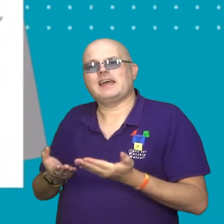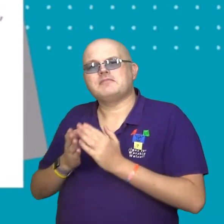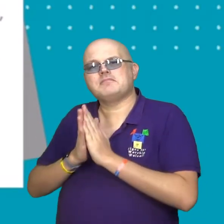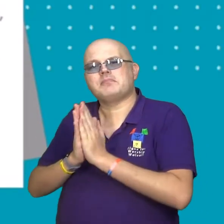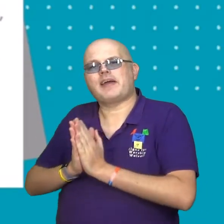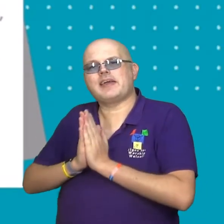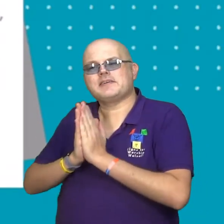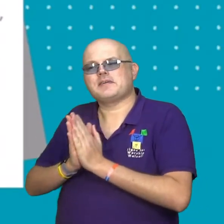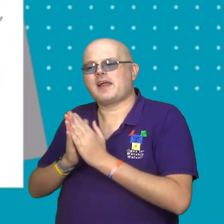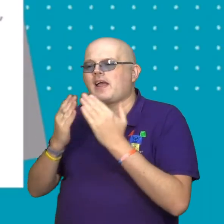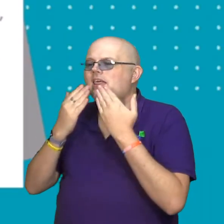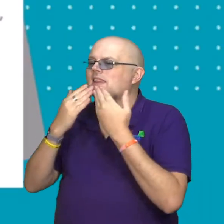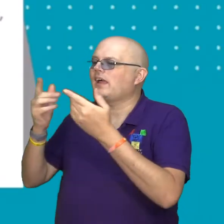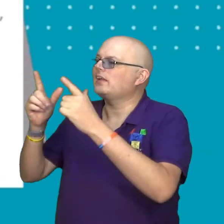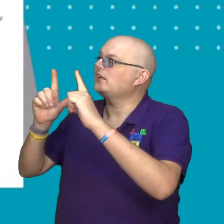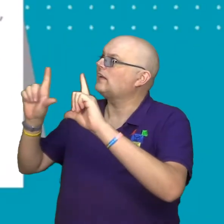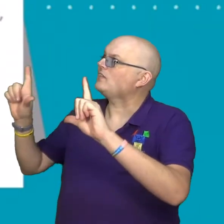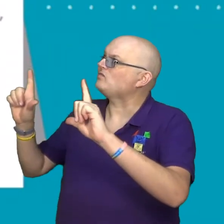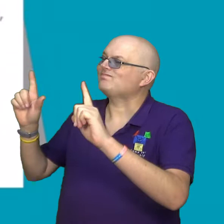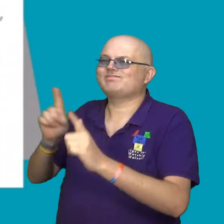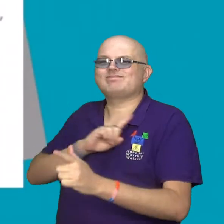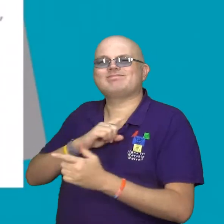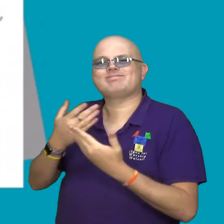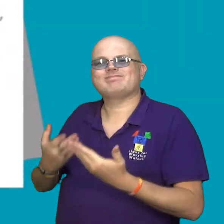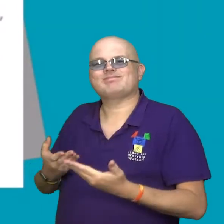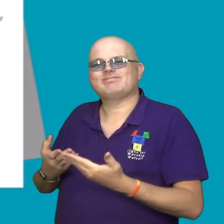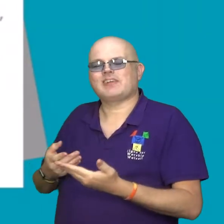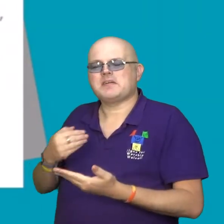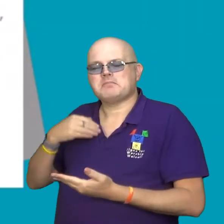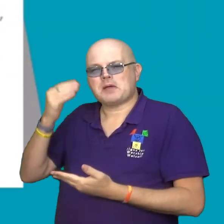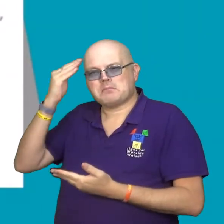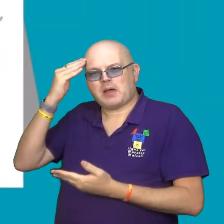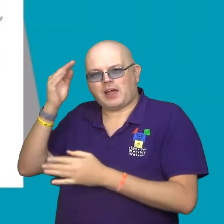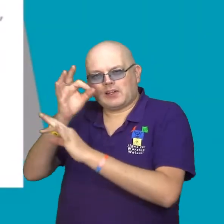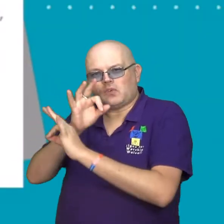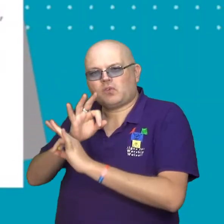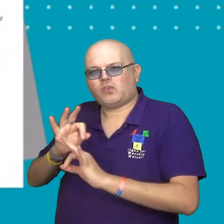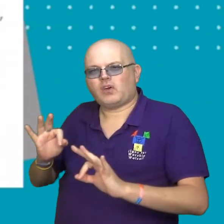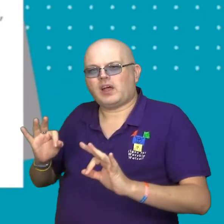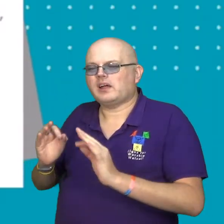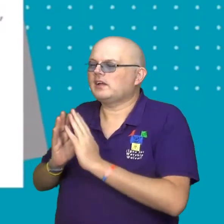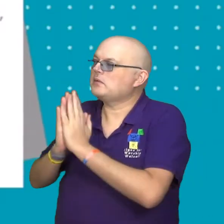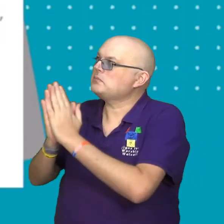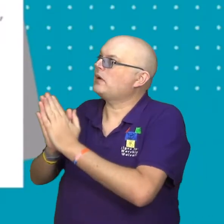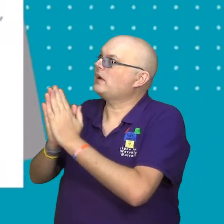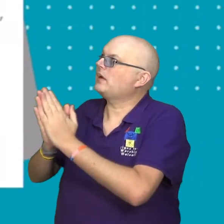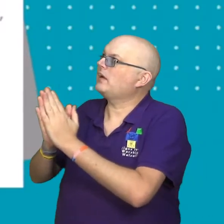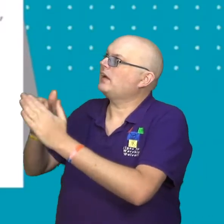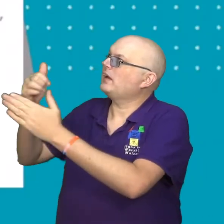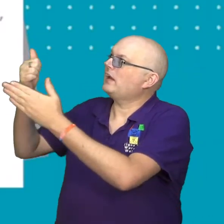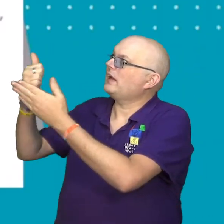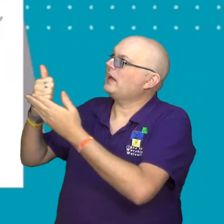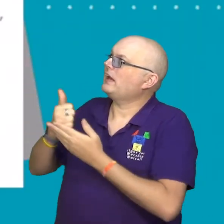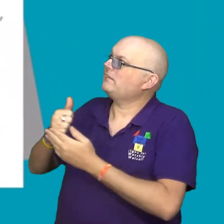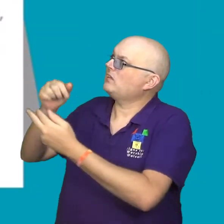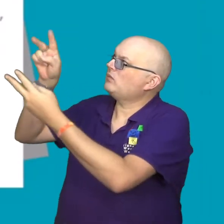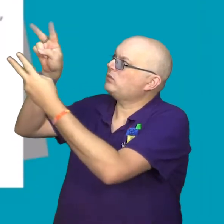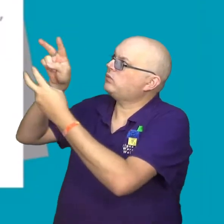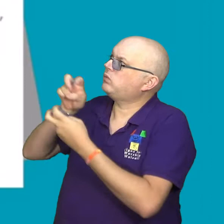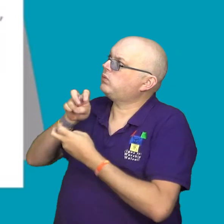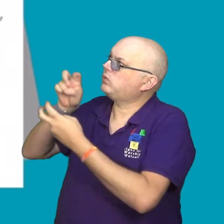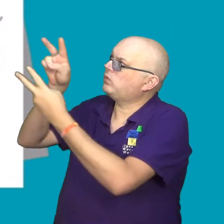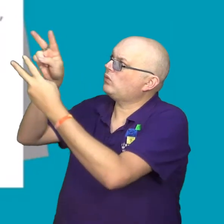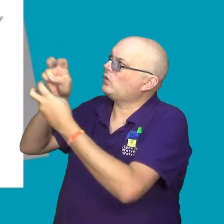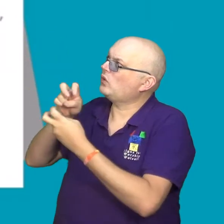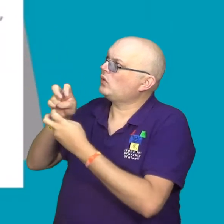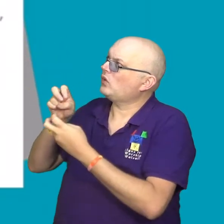Time to pray. Thank you, Lord, for today. Quieten my mind as I pray. Help me to listen to what you